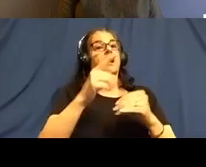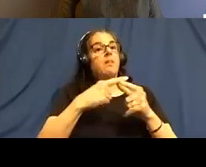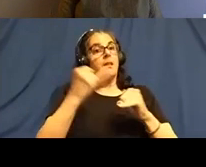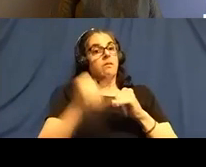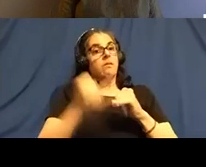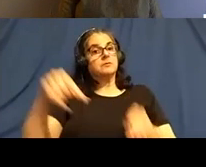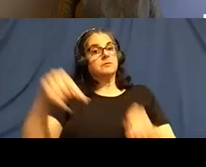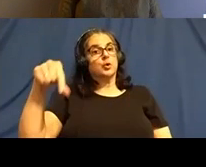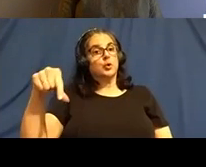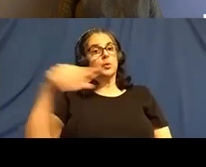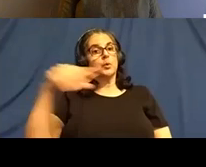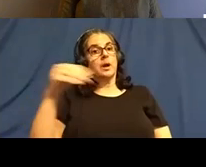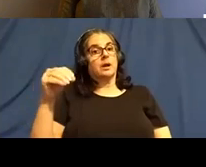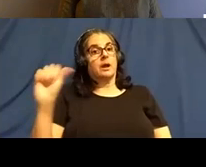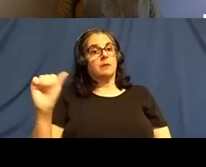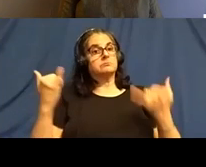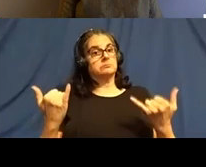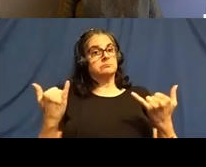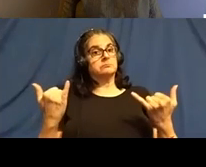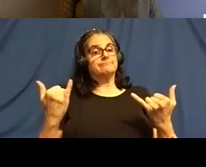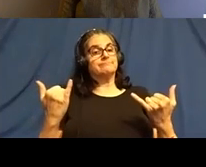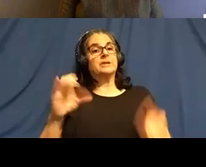our presentation. I'll send it over to you, Chris.